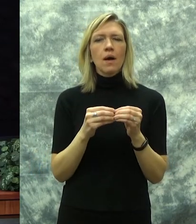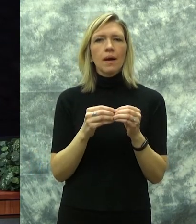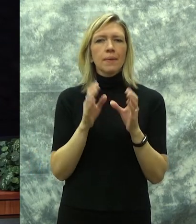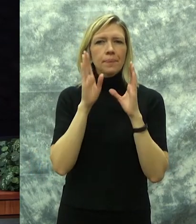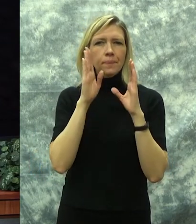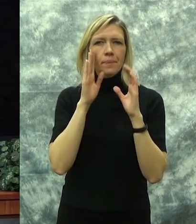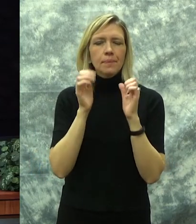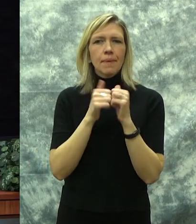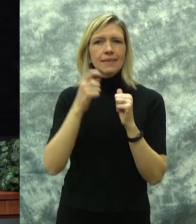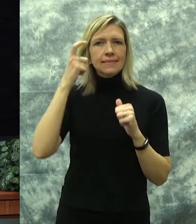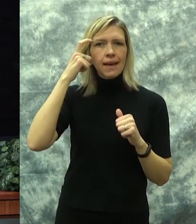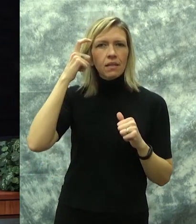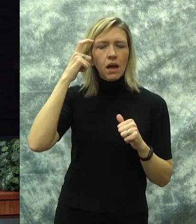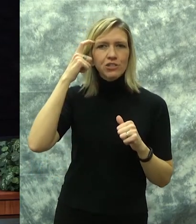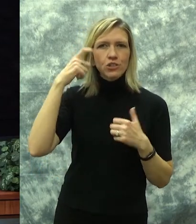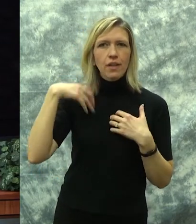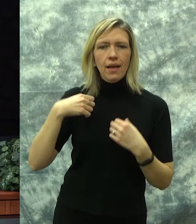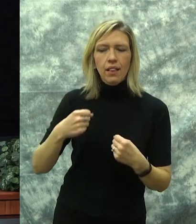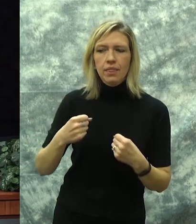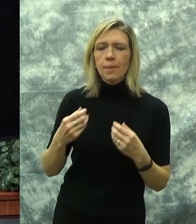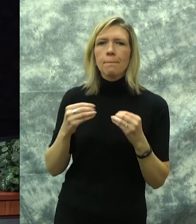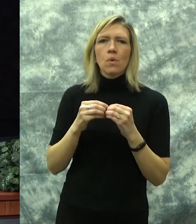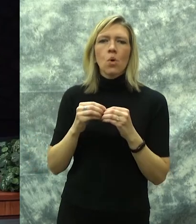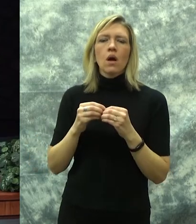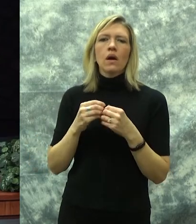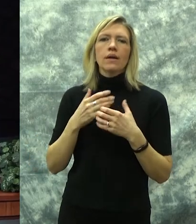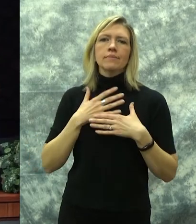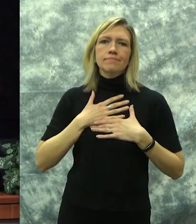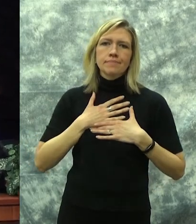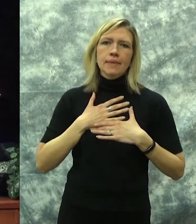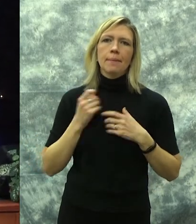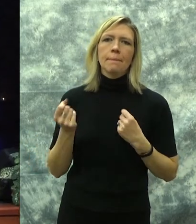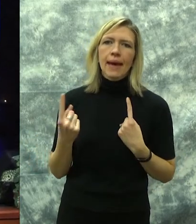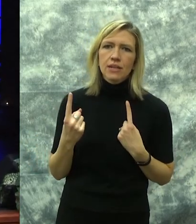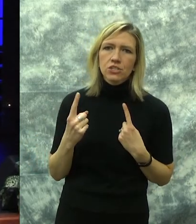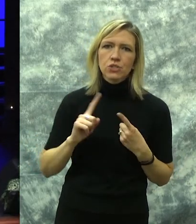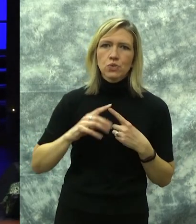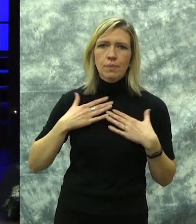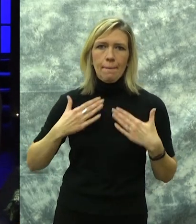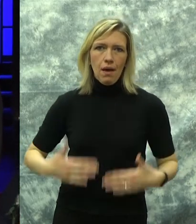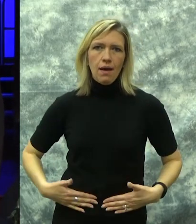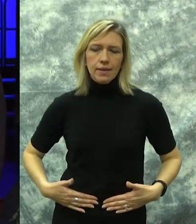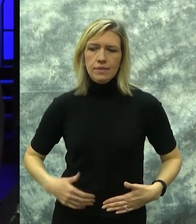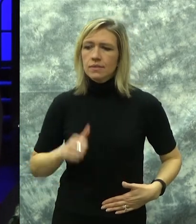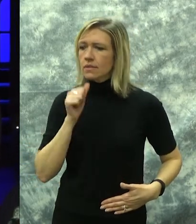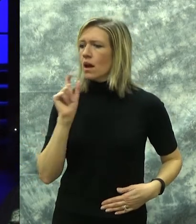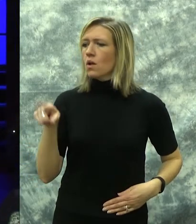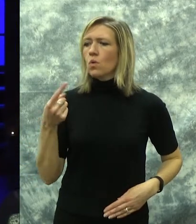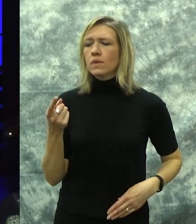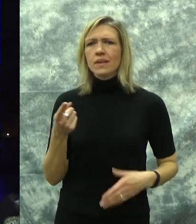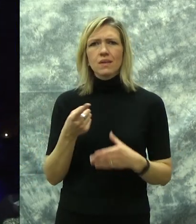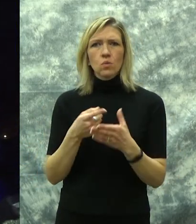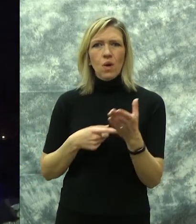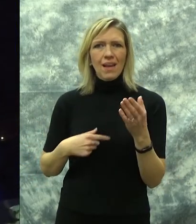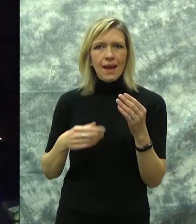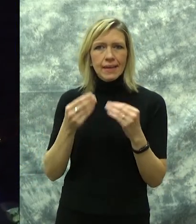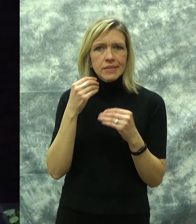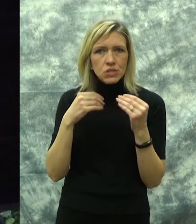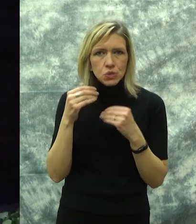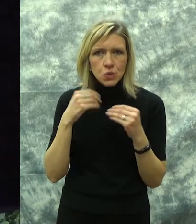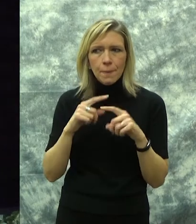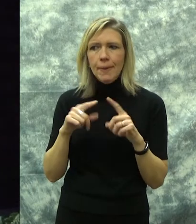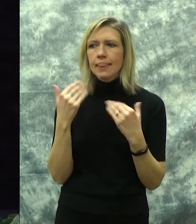compassionate towards my body, not just in what I consume, but in limiting my judgments about myself and being